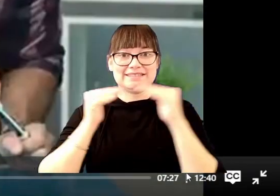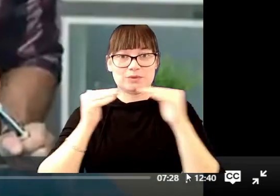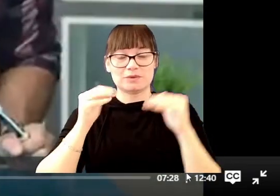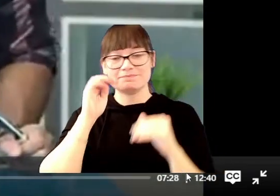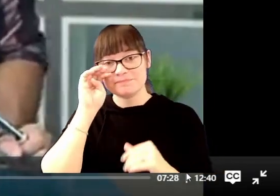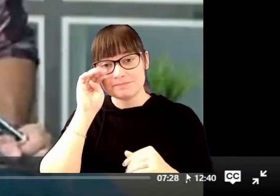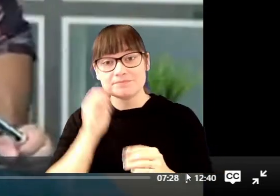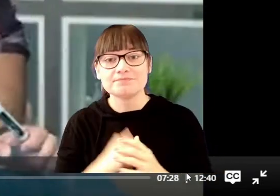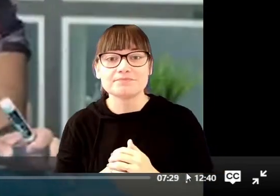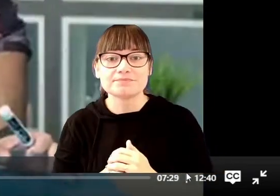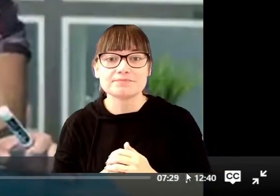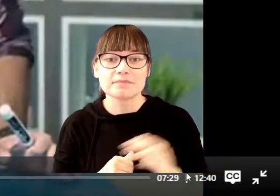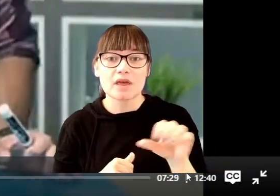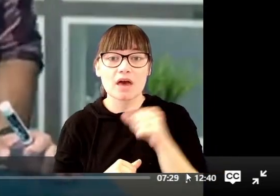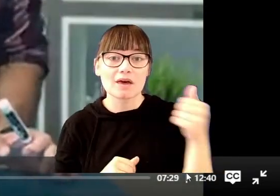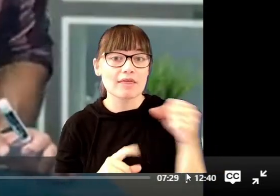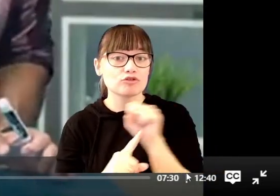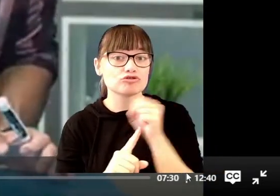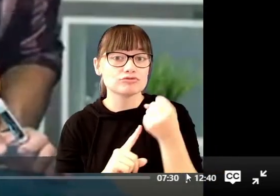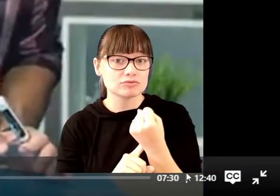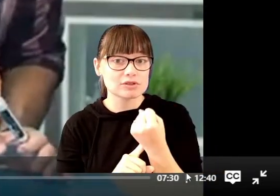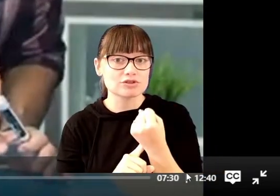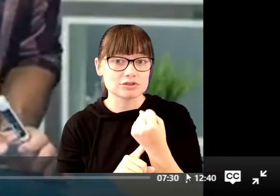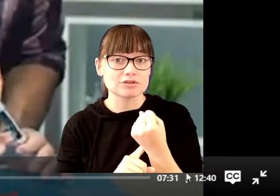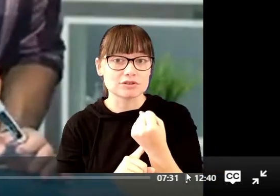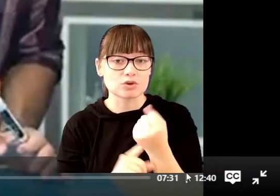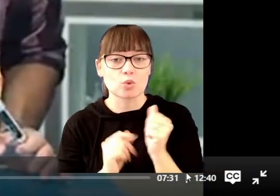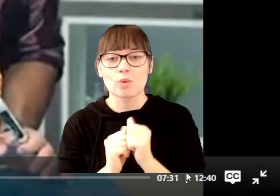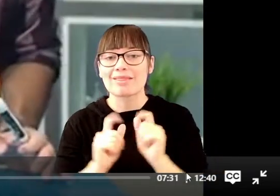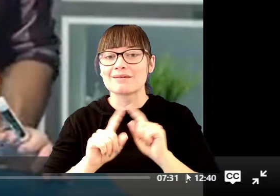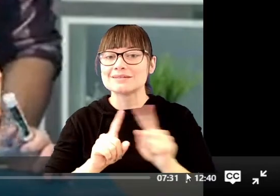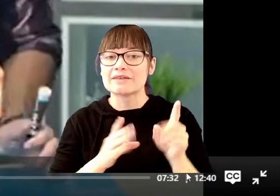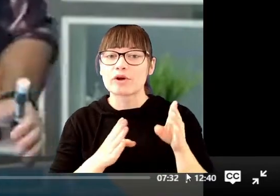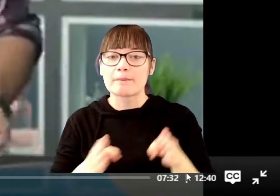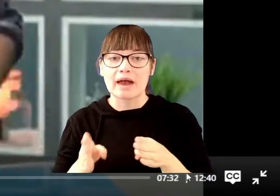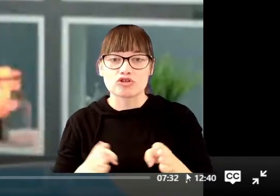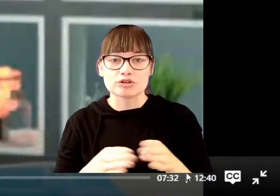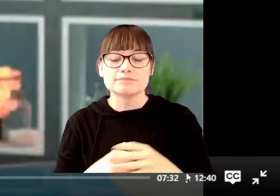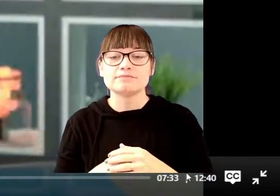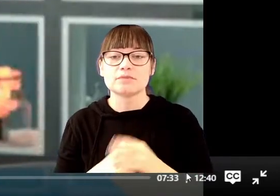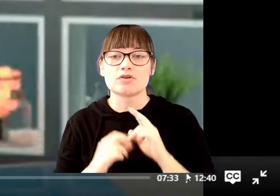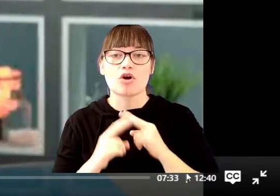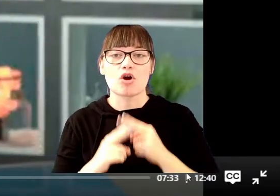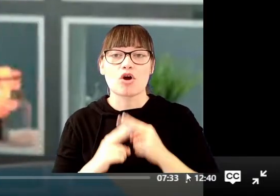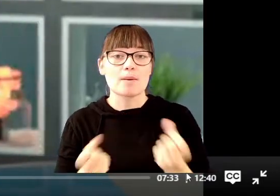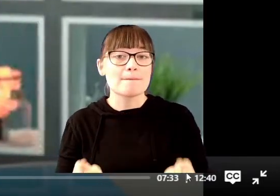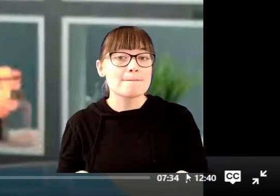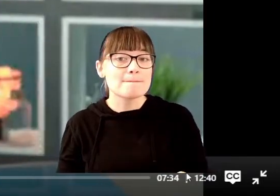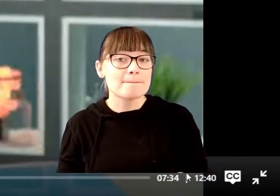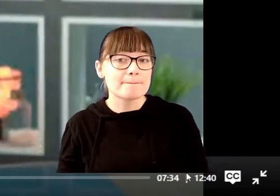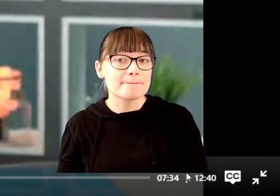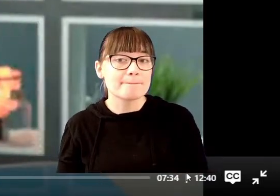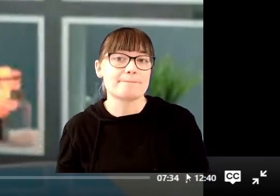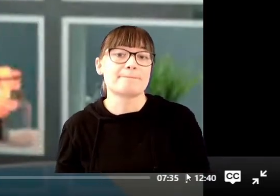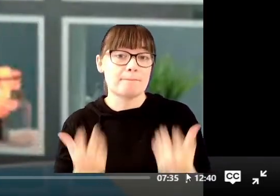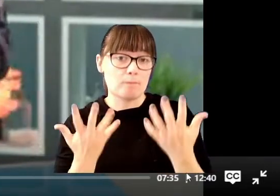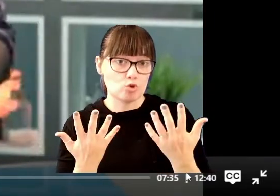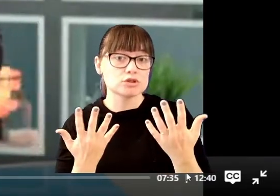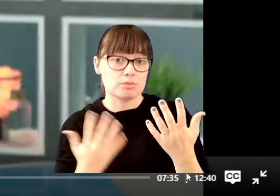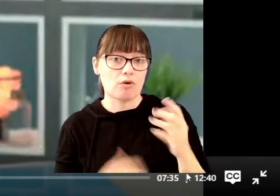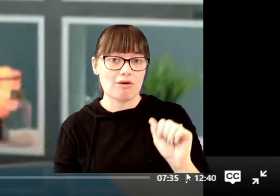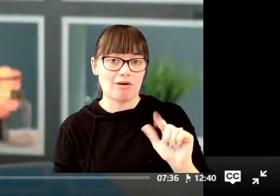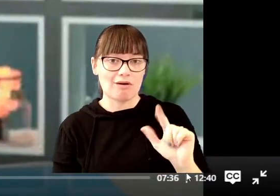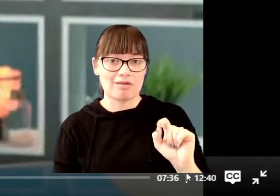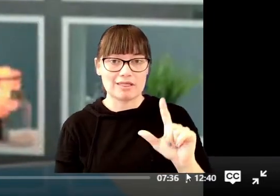we wind up with through this pattern or through a different pattern is called multiple. It's not even called anything. It's just multiple alleles,